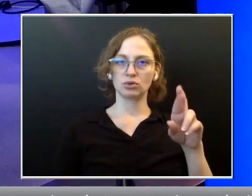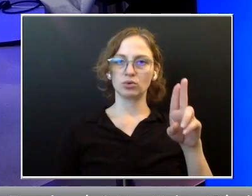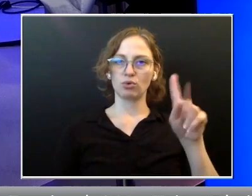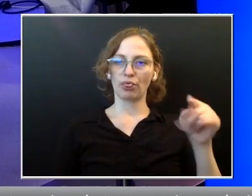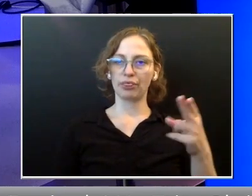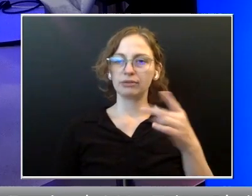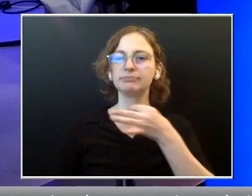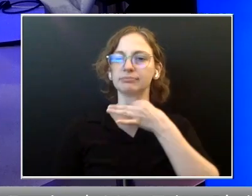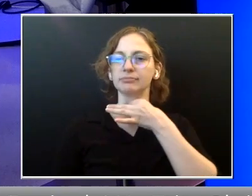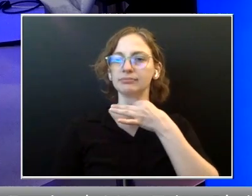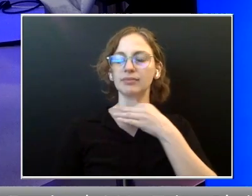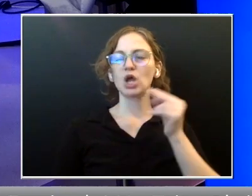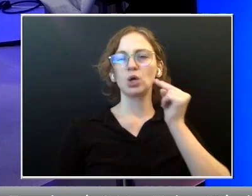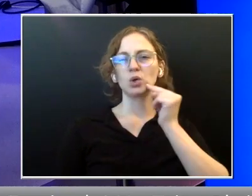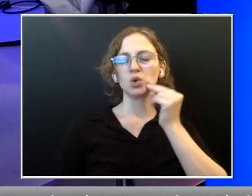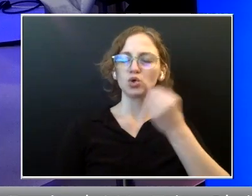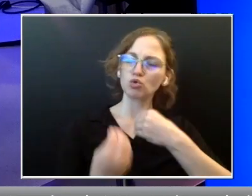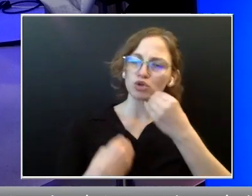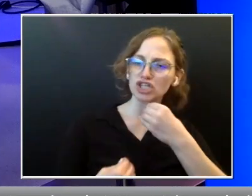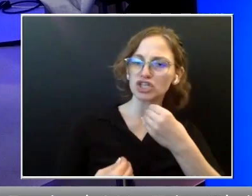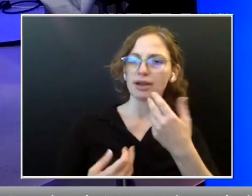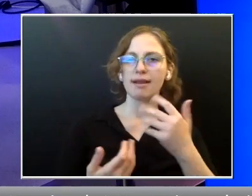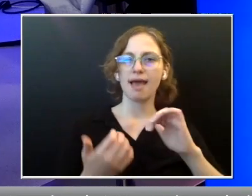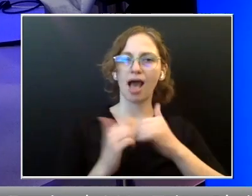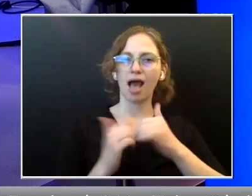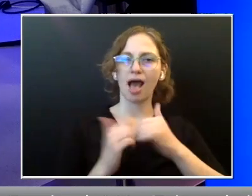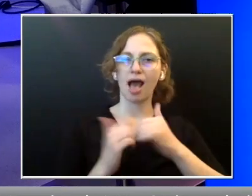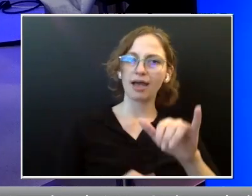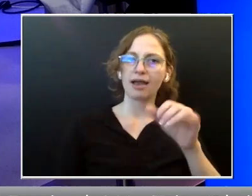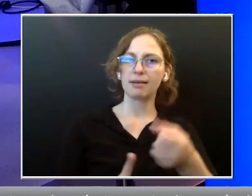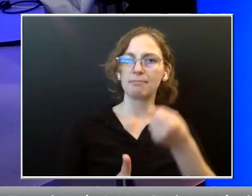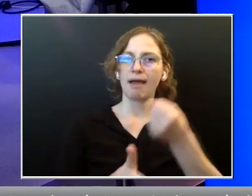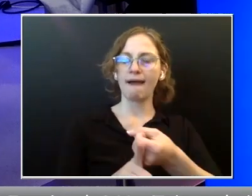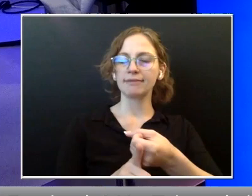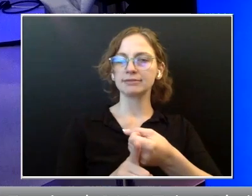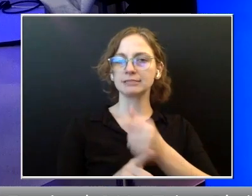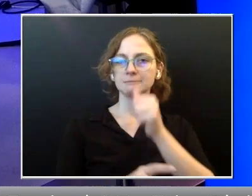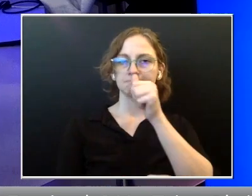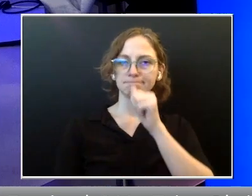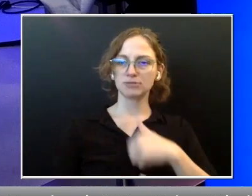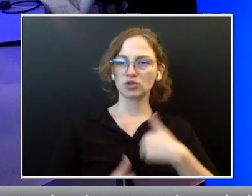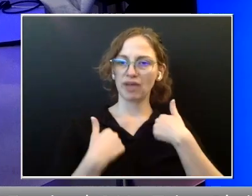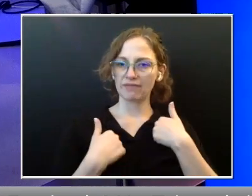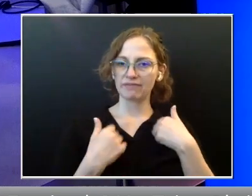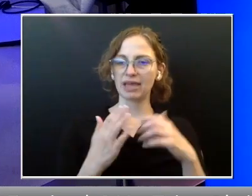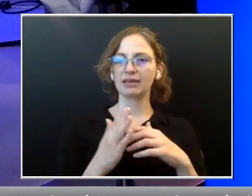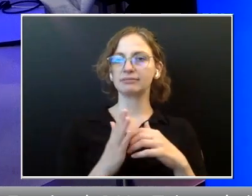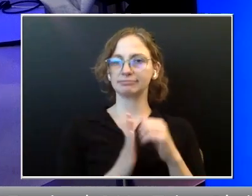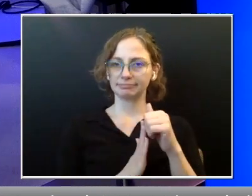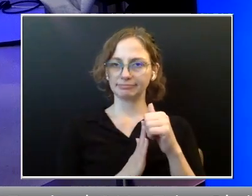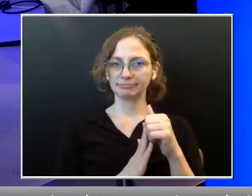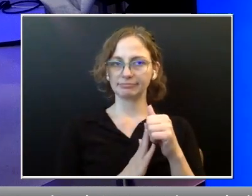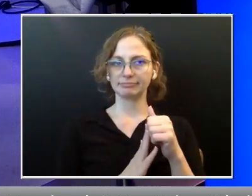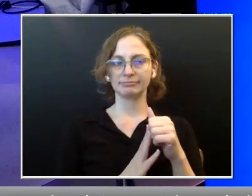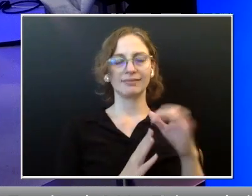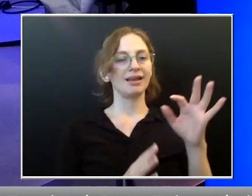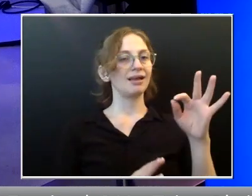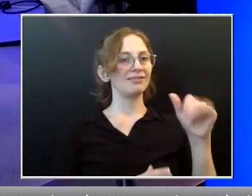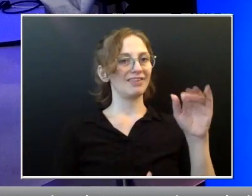plays in survivorship and the exercise journey. I'll talk about survivorship with Dr. Fabian first.